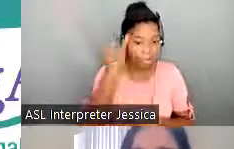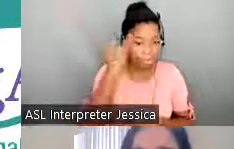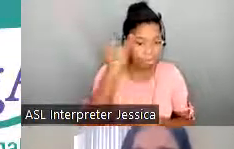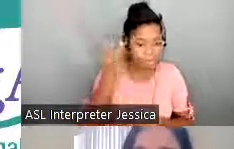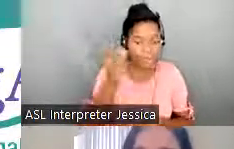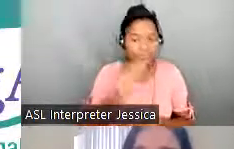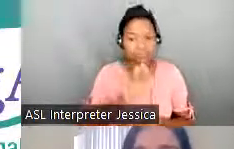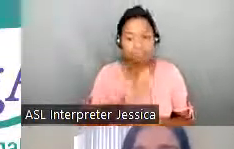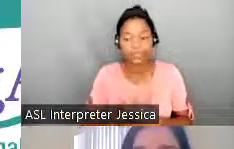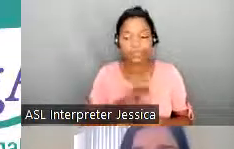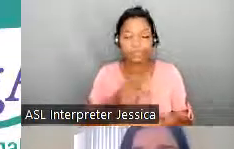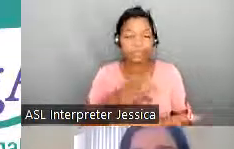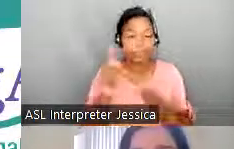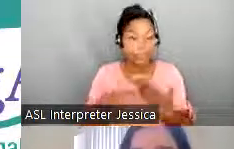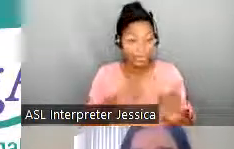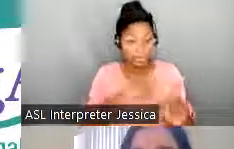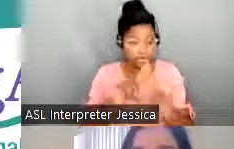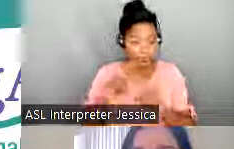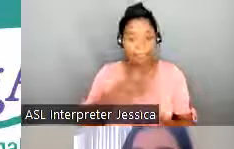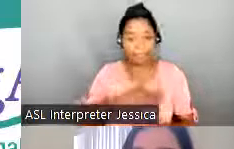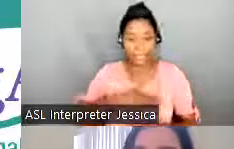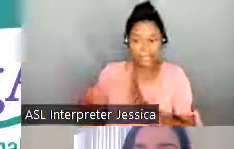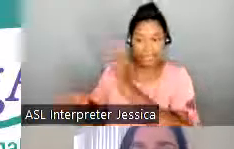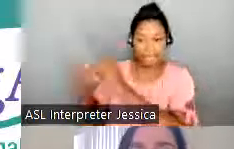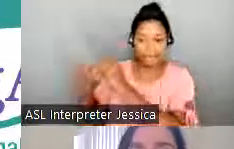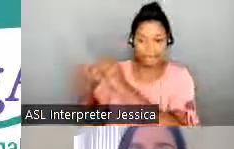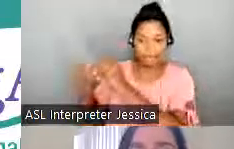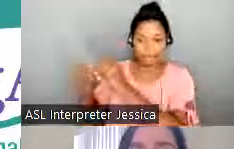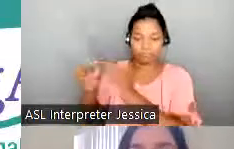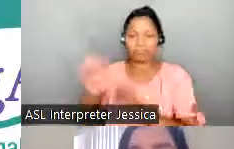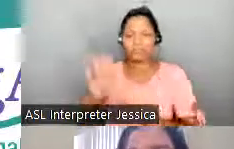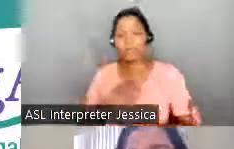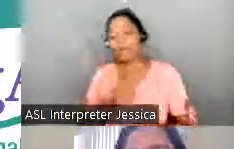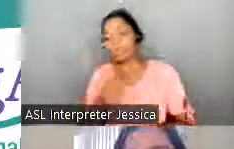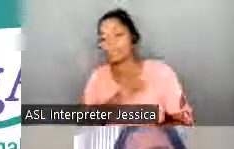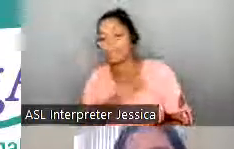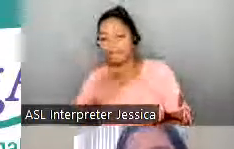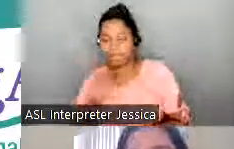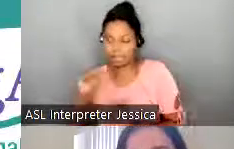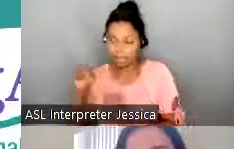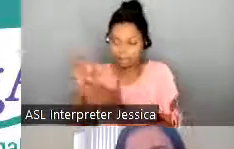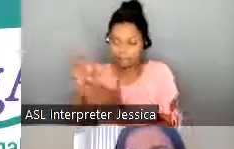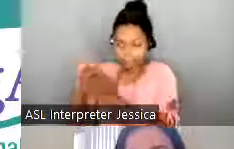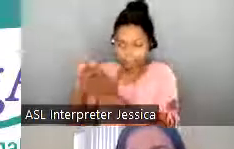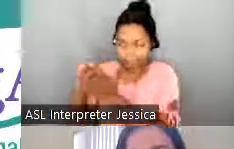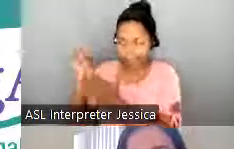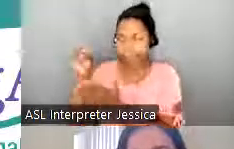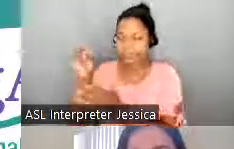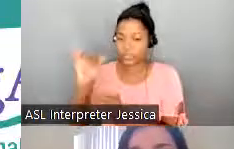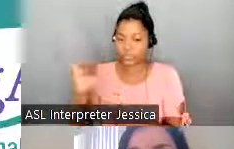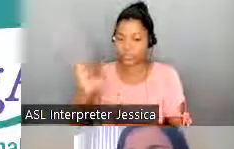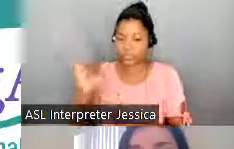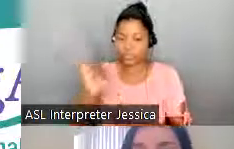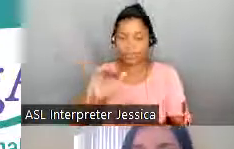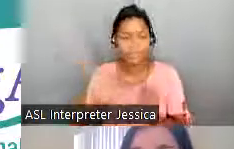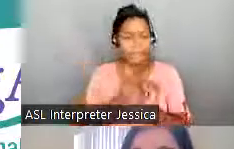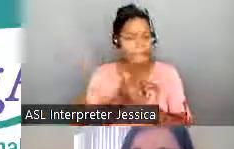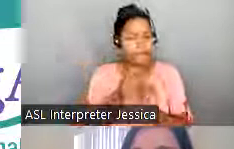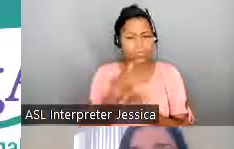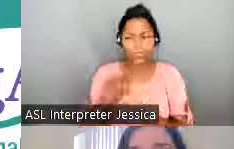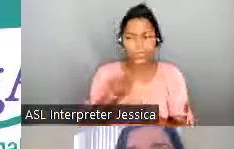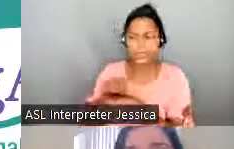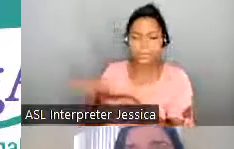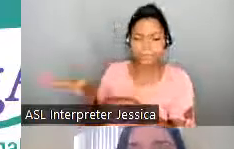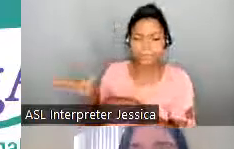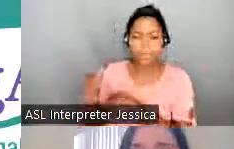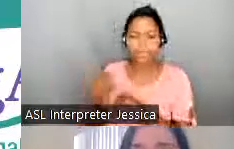programs with us as well so your peers can learn from you too. So to learn more about eligibility and how you can submit, or again, just to read